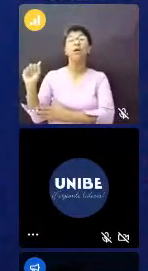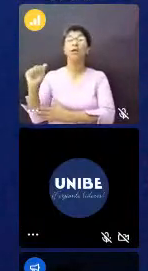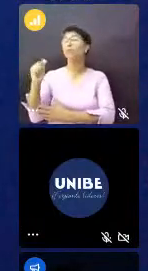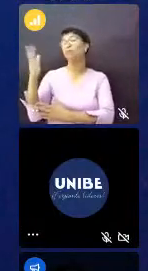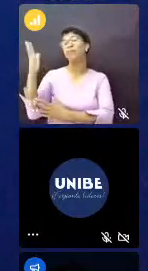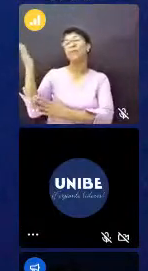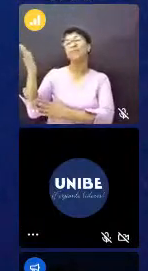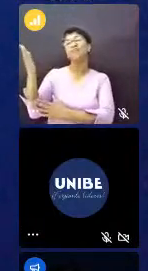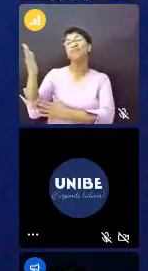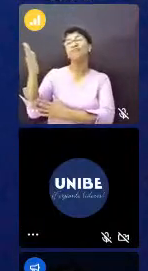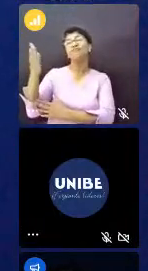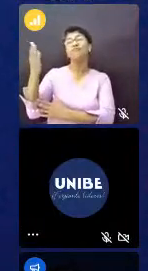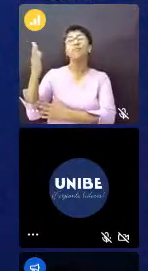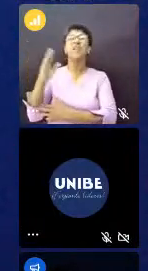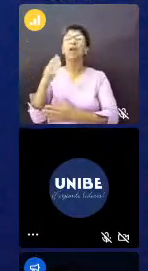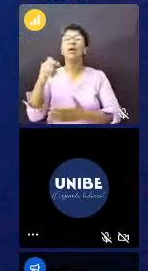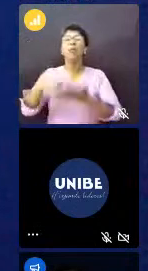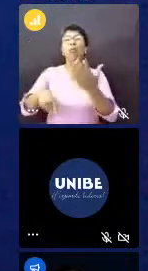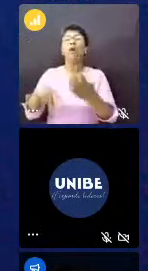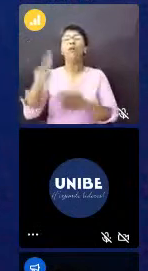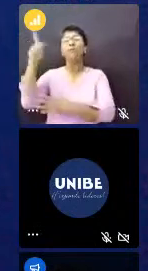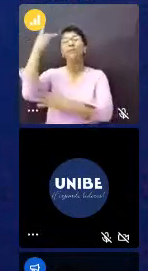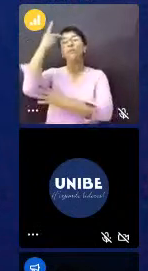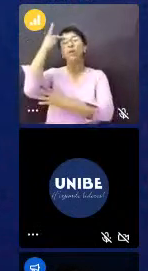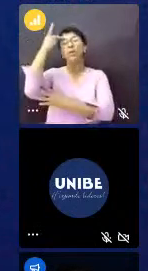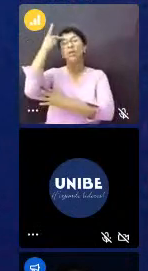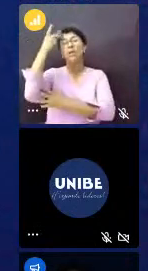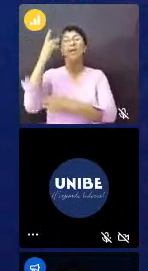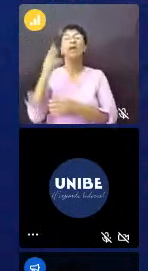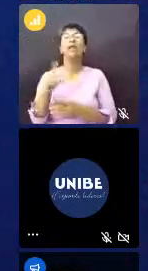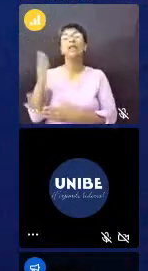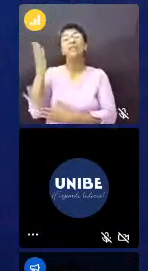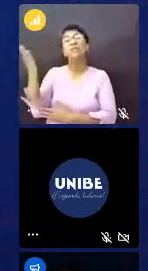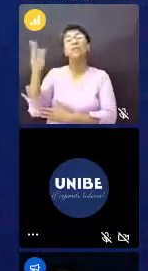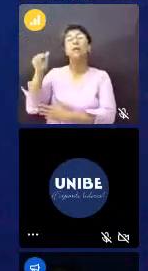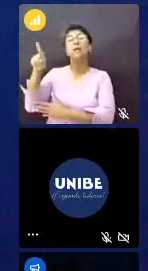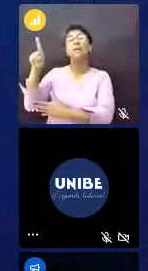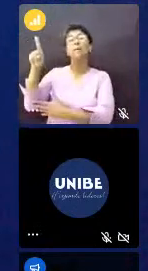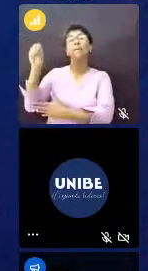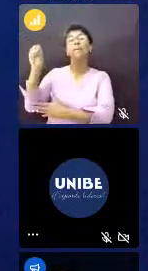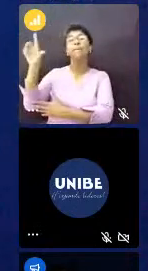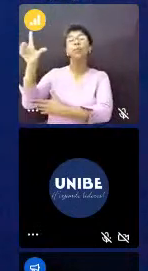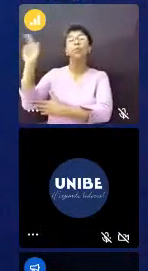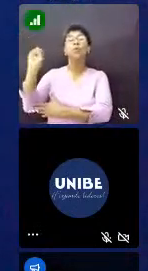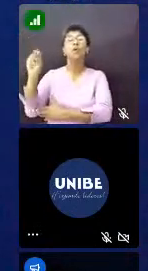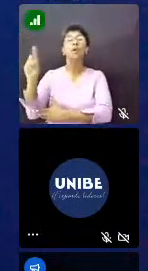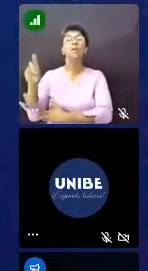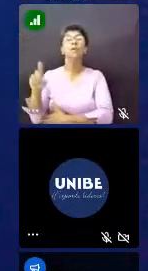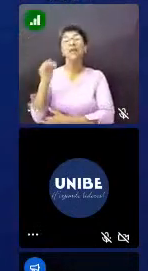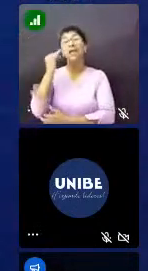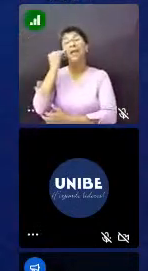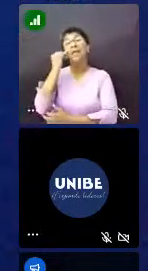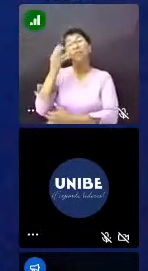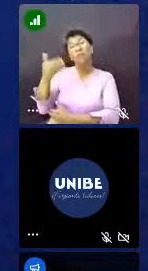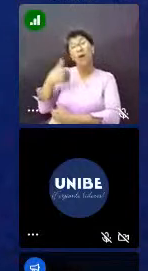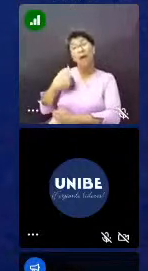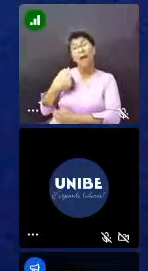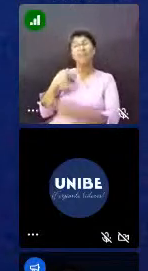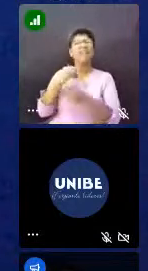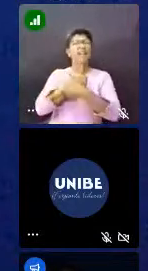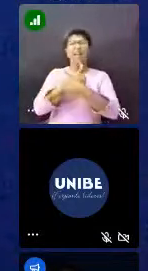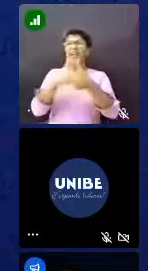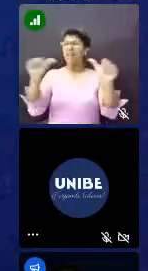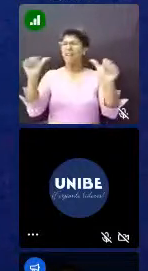overview of the policies and practices of inclusion in Poland. And I'm going to ask you a favor, if you have any